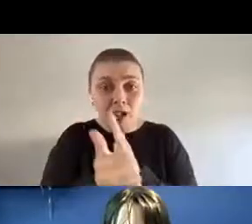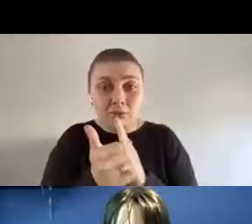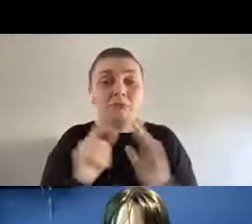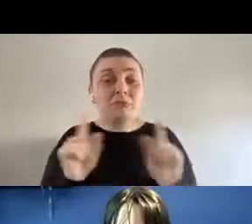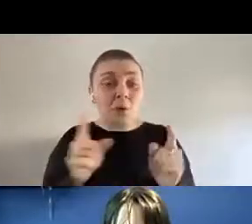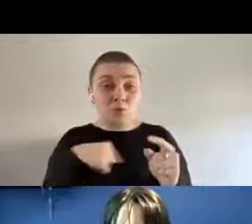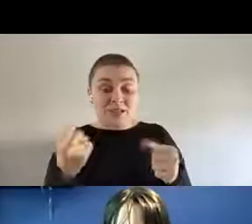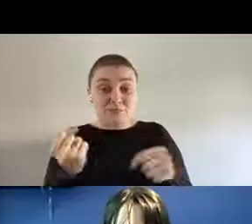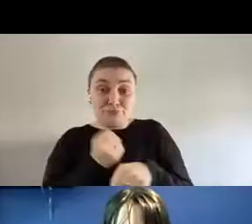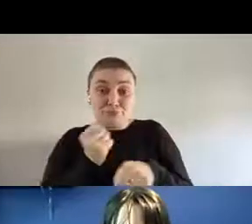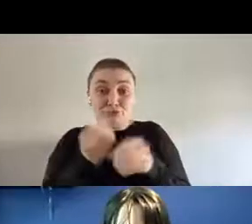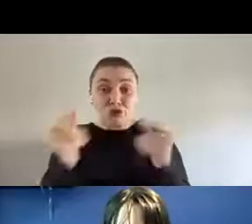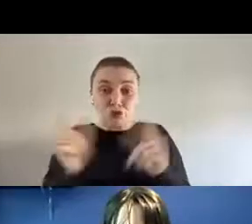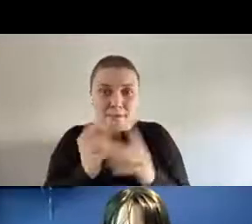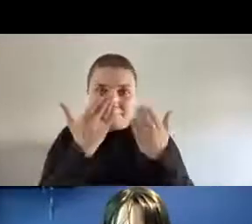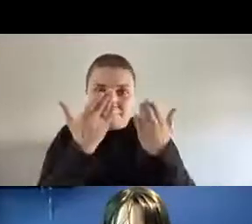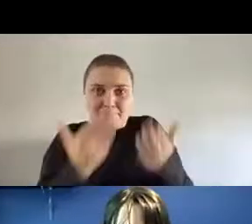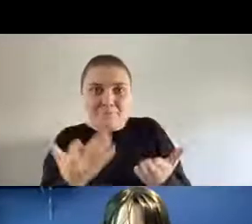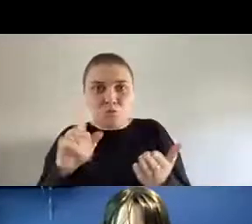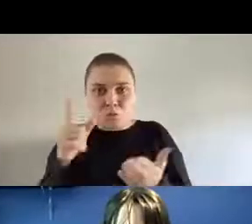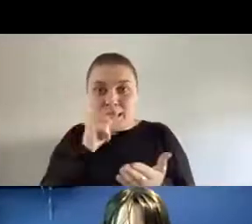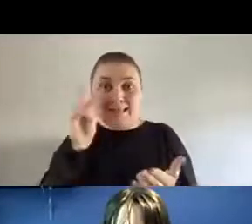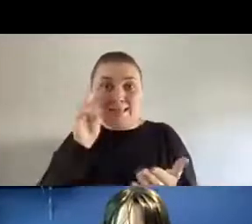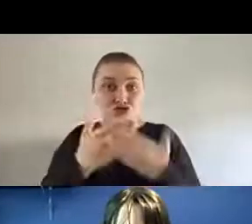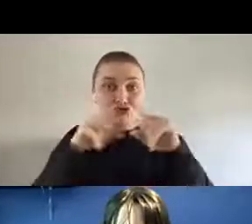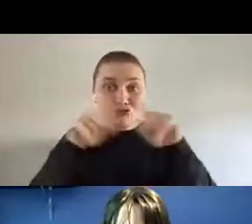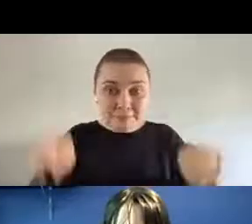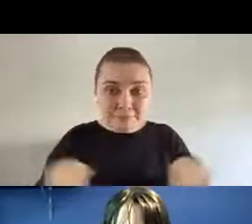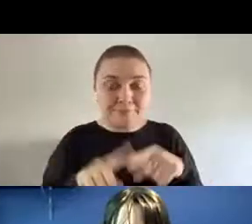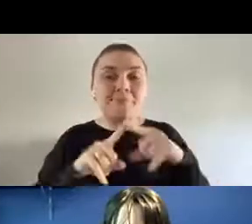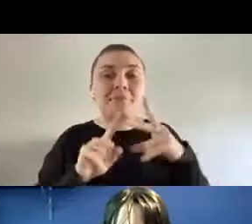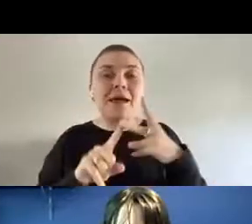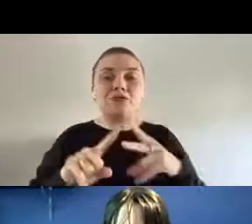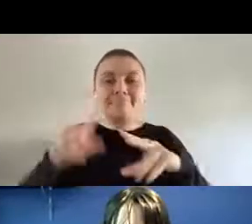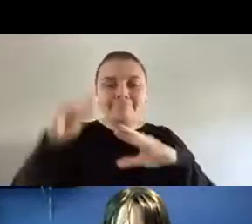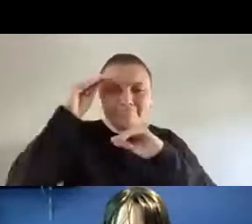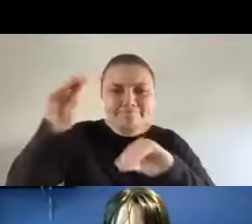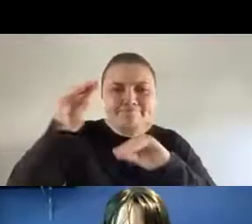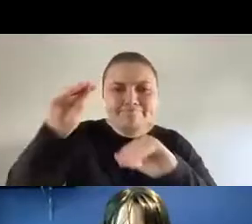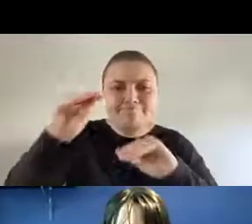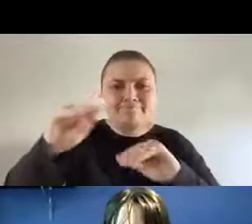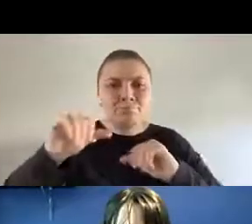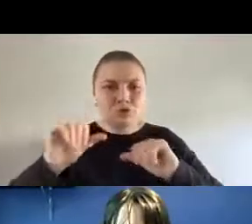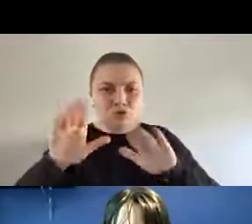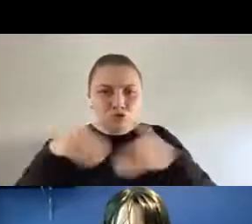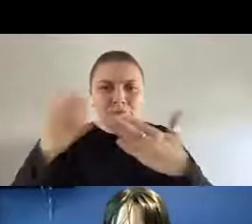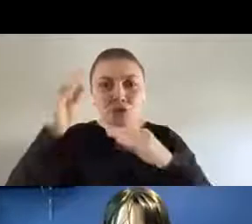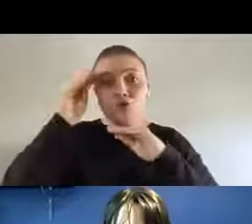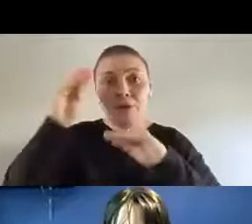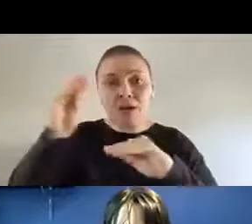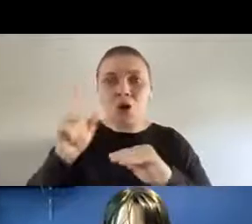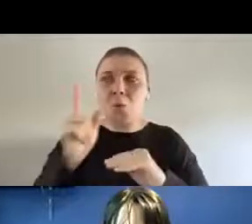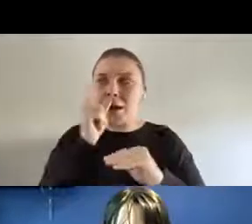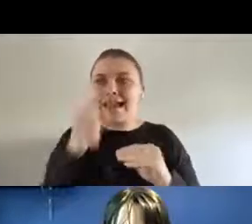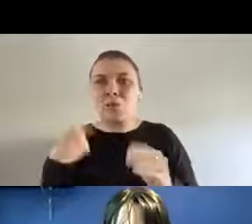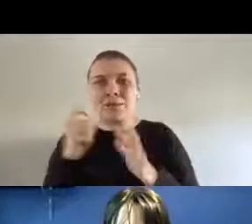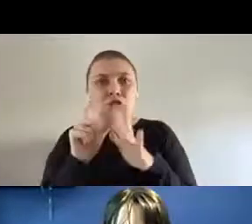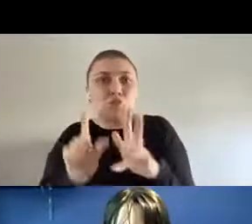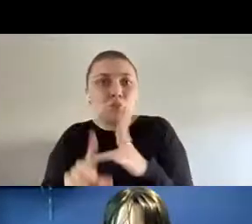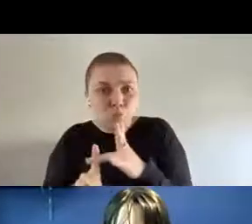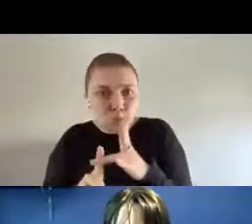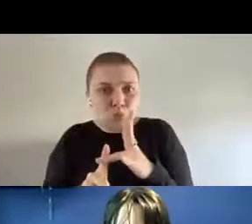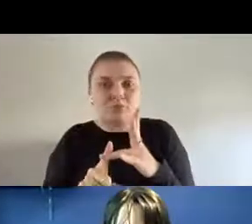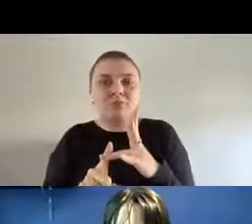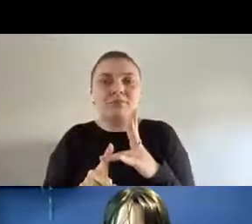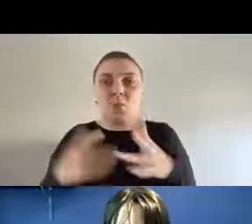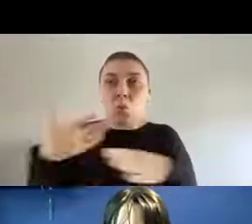resources, like the resources you're seeing today, and also delivering training to those kinds of workforces on what we can do as workers